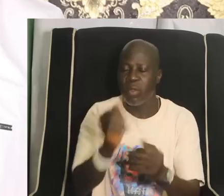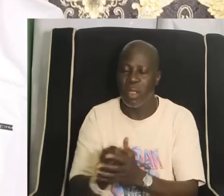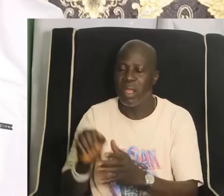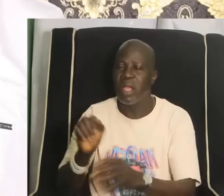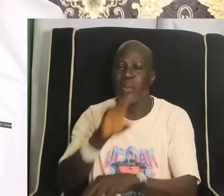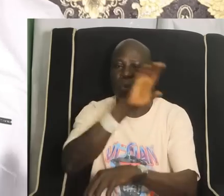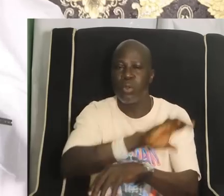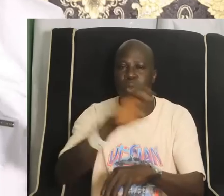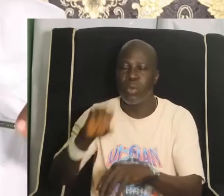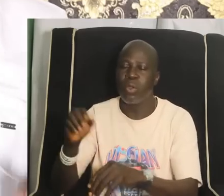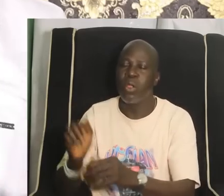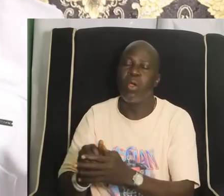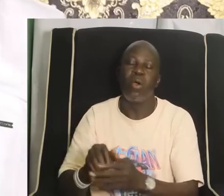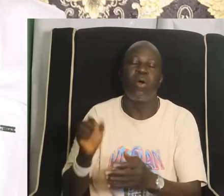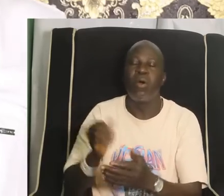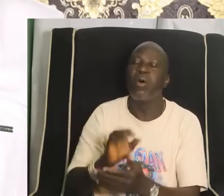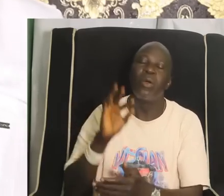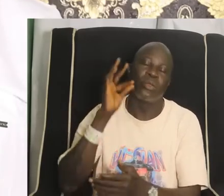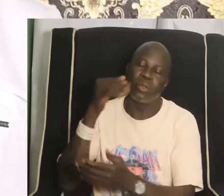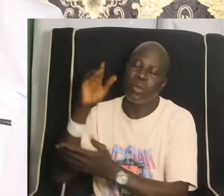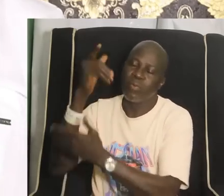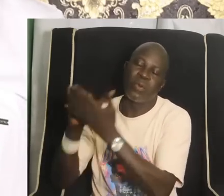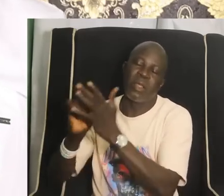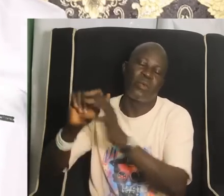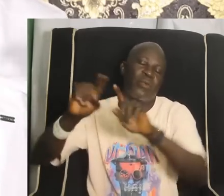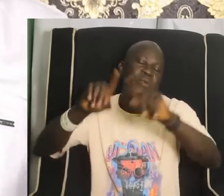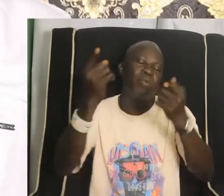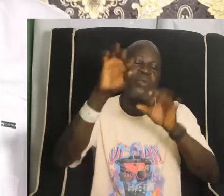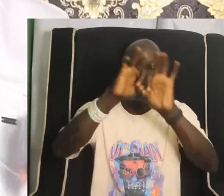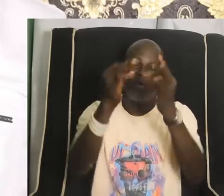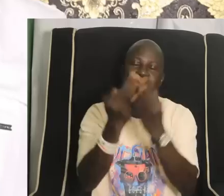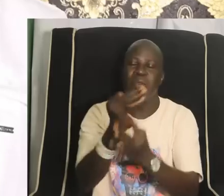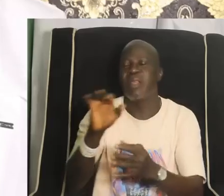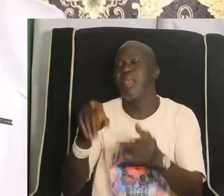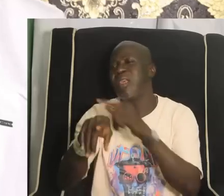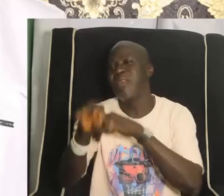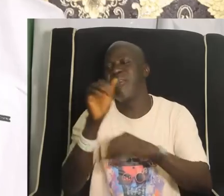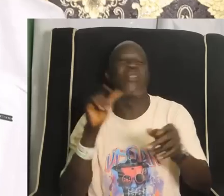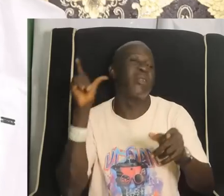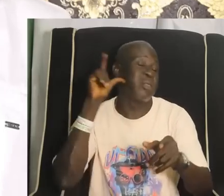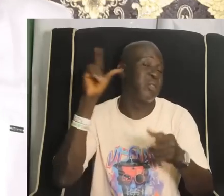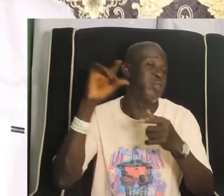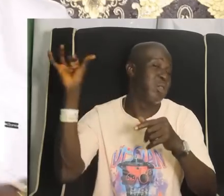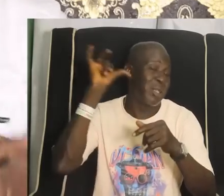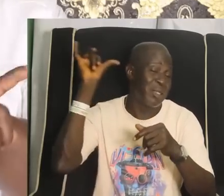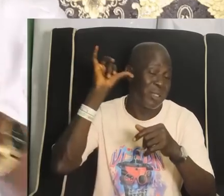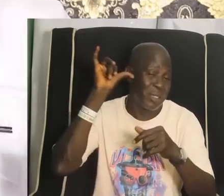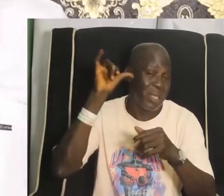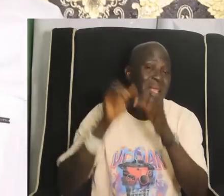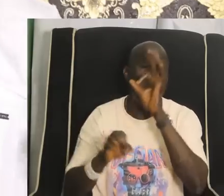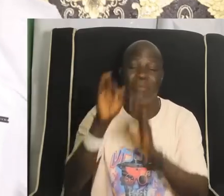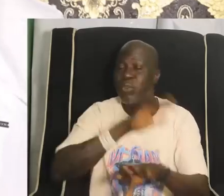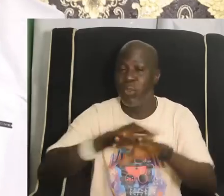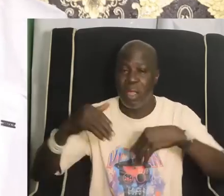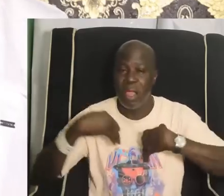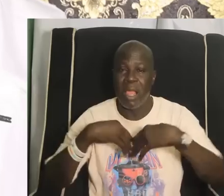kan. One bottle for a family. Be la o se lone. That's how we do today. Won to ba gbo program lana. If you not listen to program yesterday. O ba se eleri dodo le